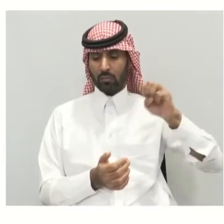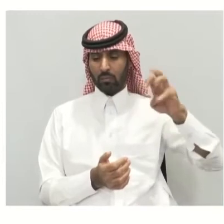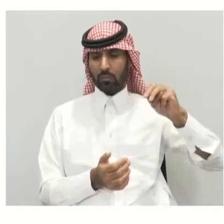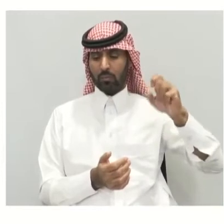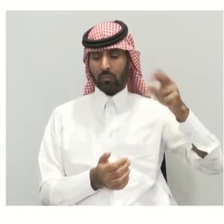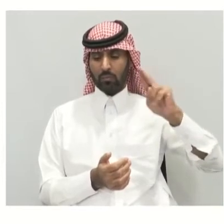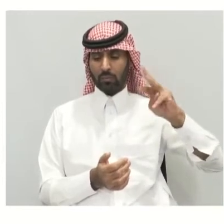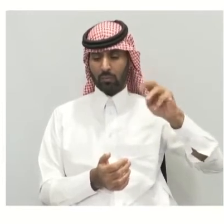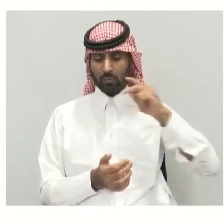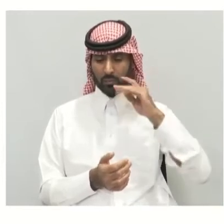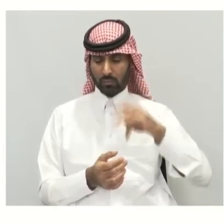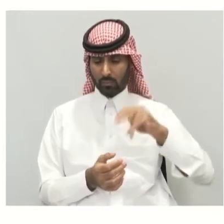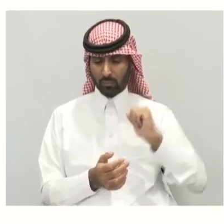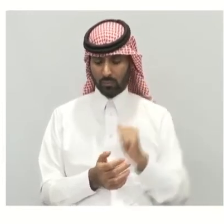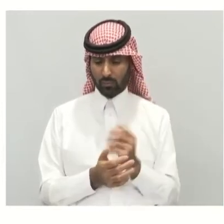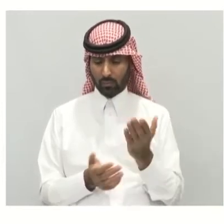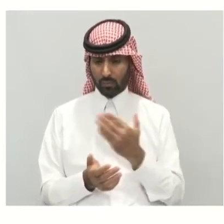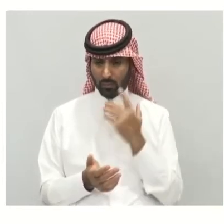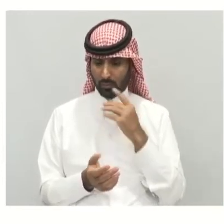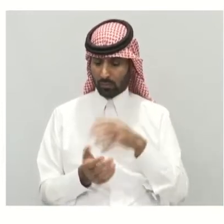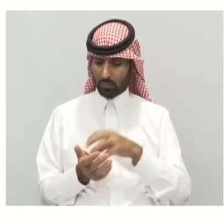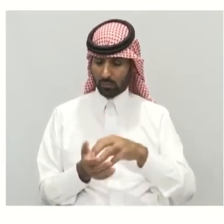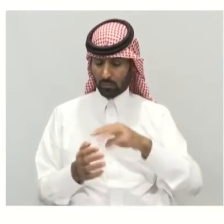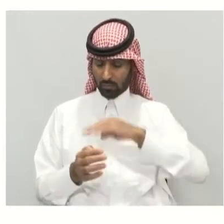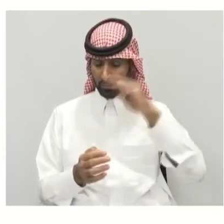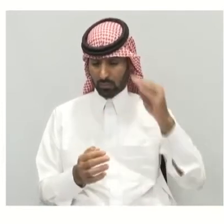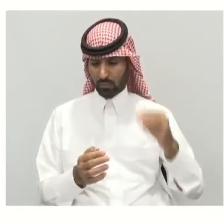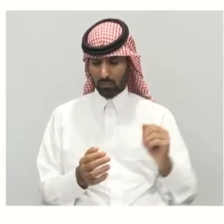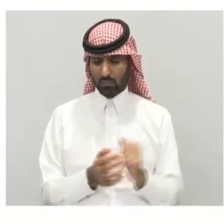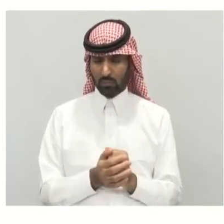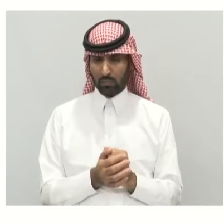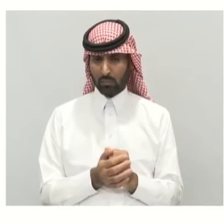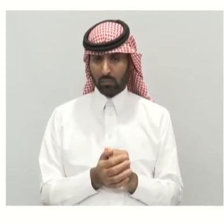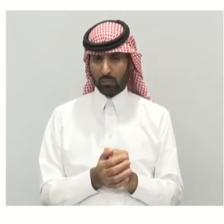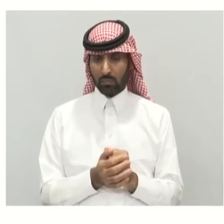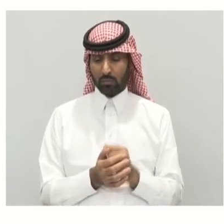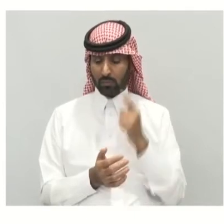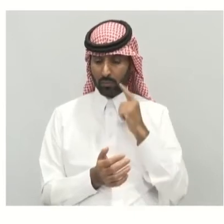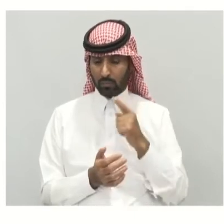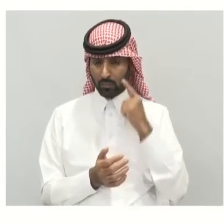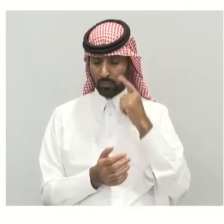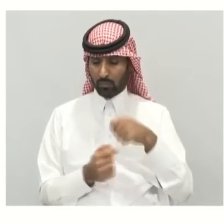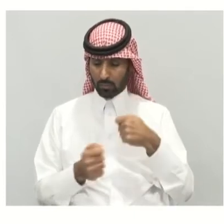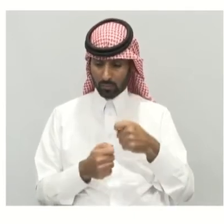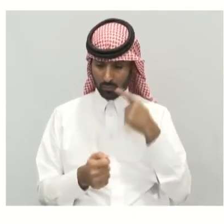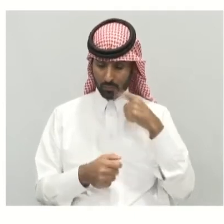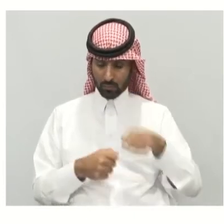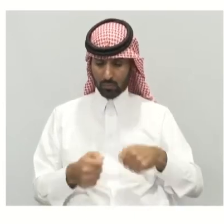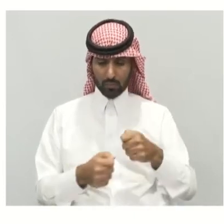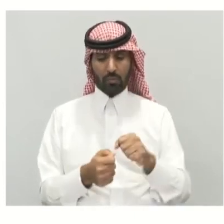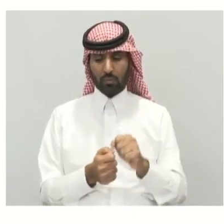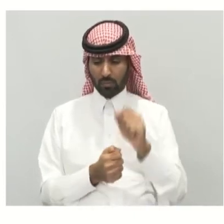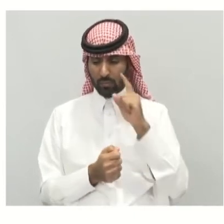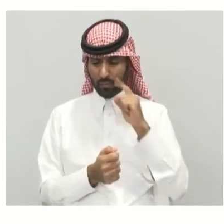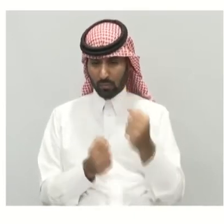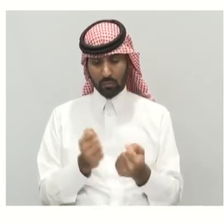center, close to Zugspitze, Germany's highest mountain. A mountain railway and cable car can take